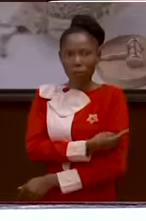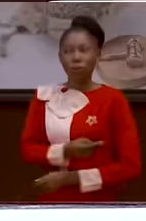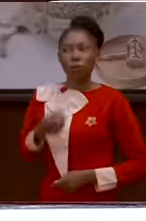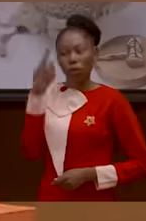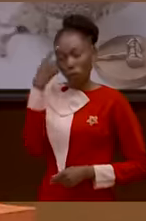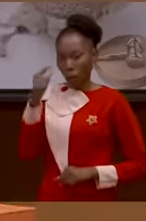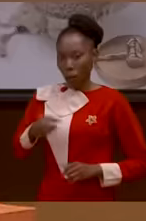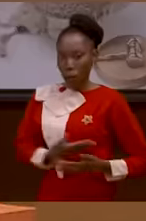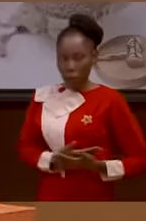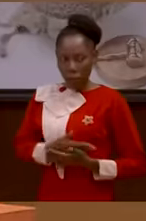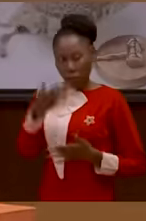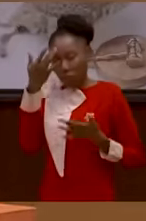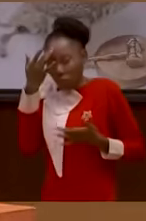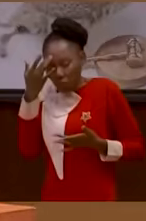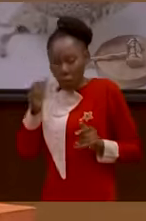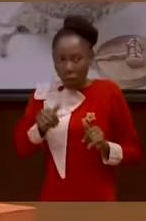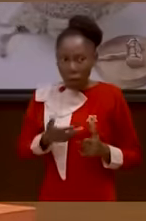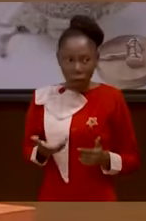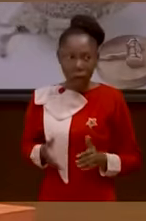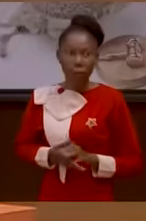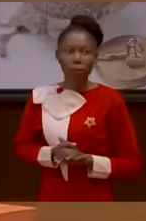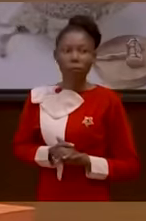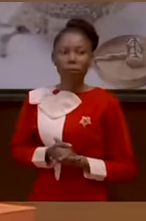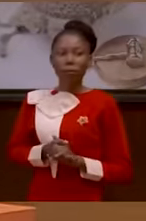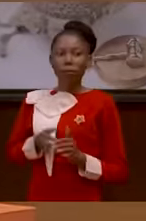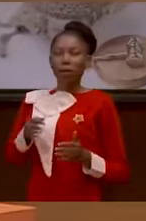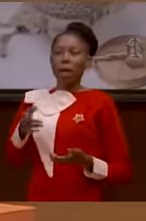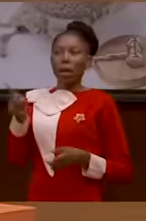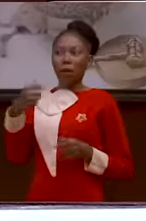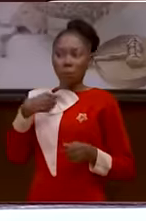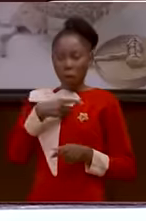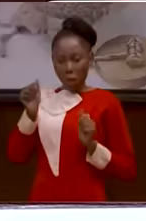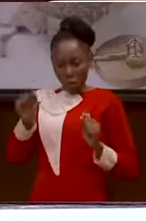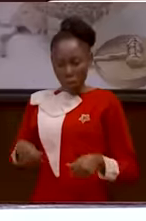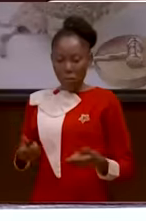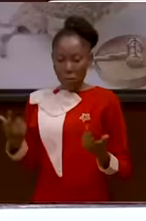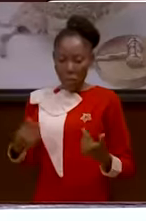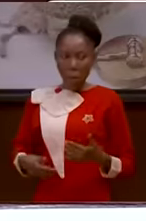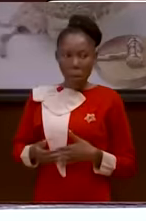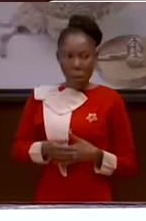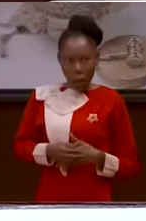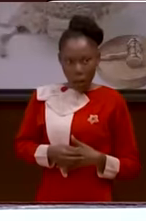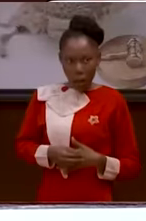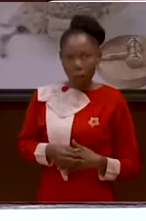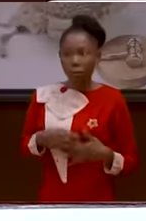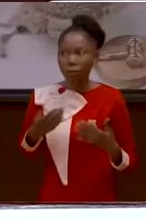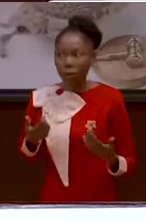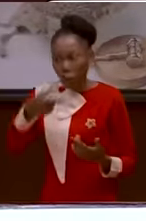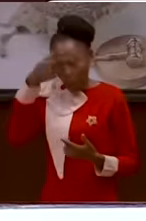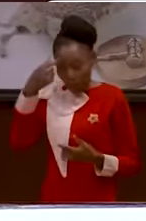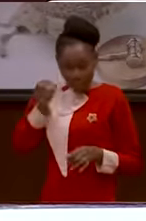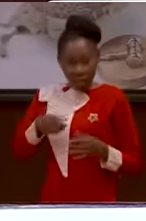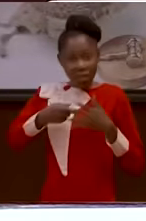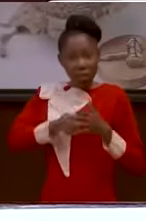welfare of the child. Okay. And this is subject to review because, you know, the child will get to the stage of school